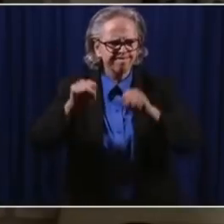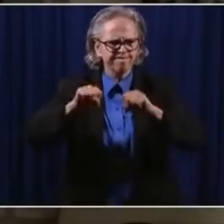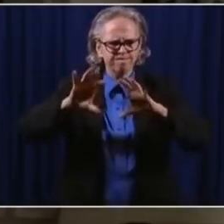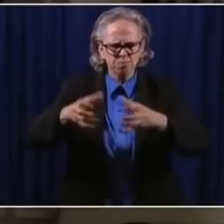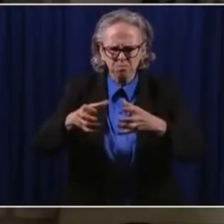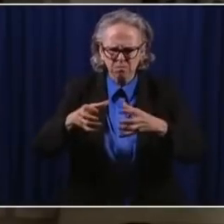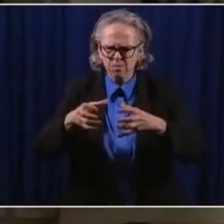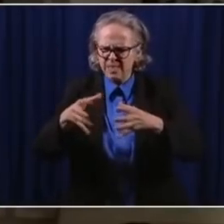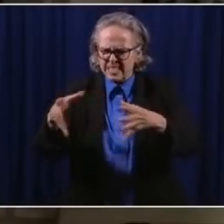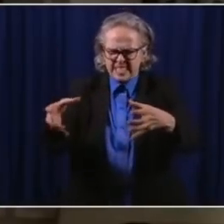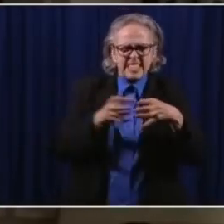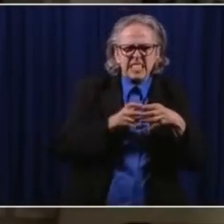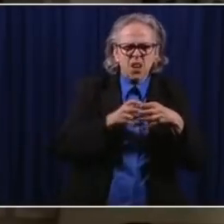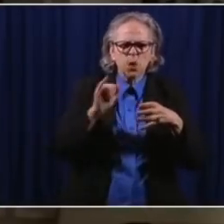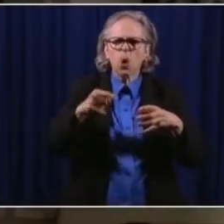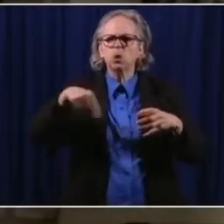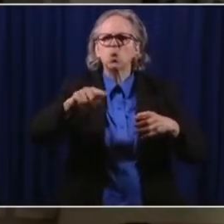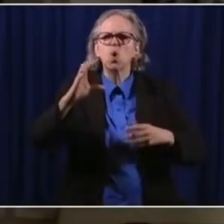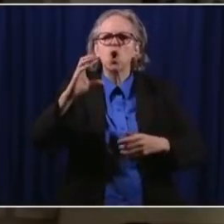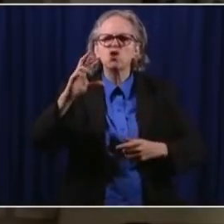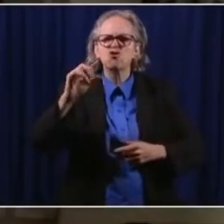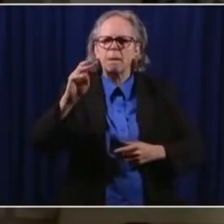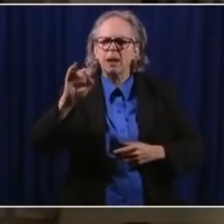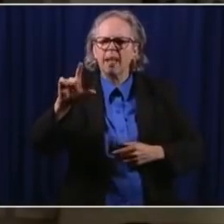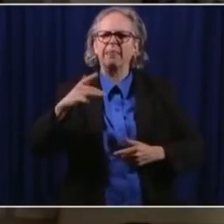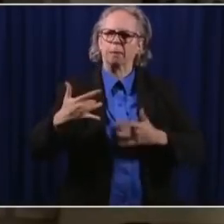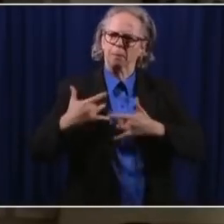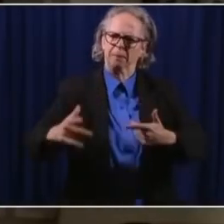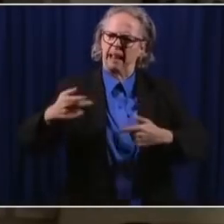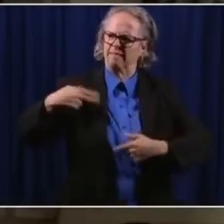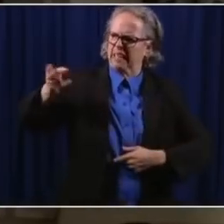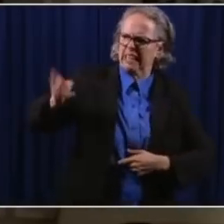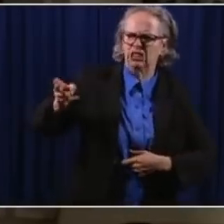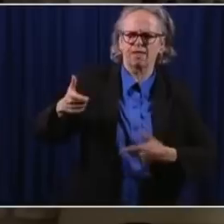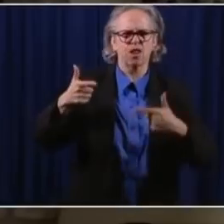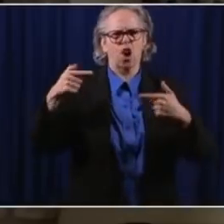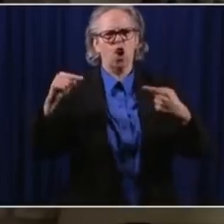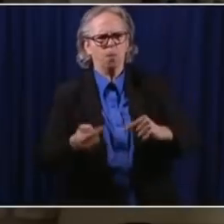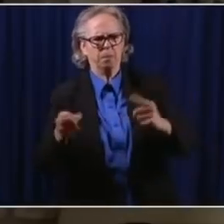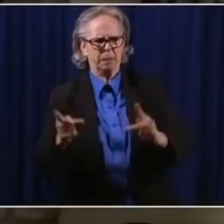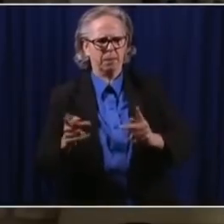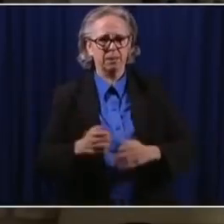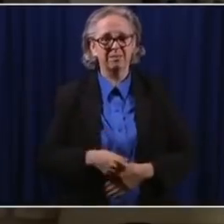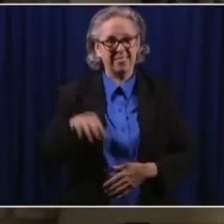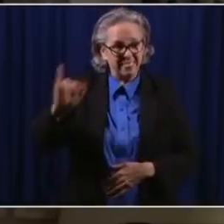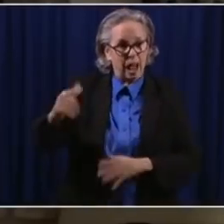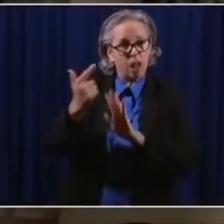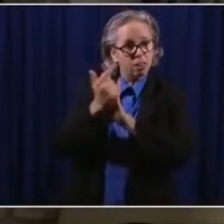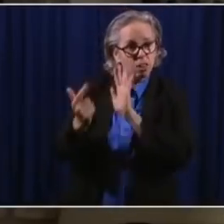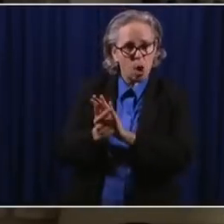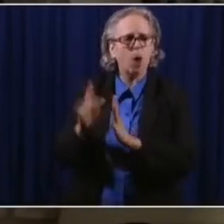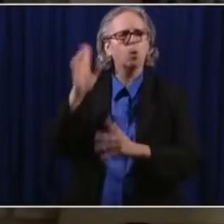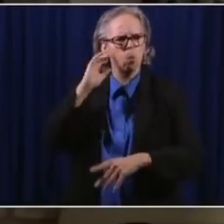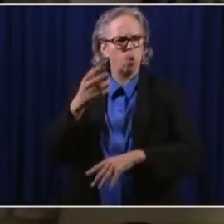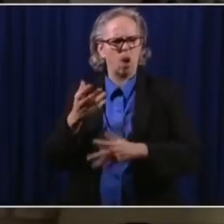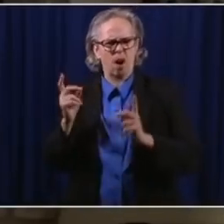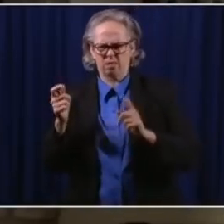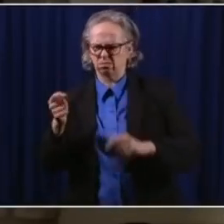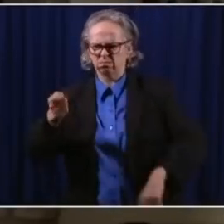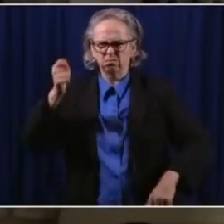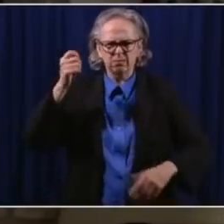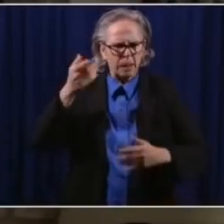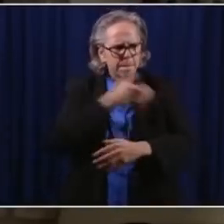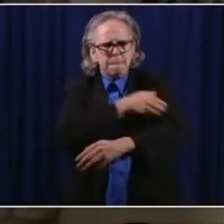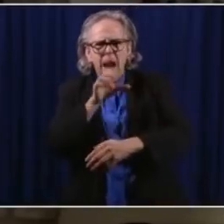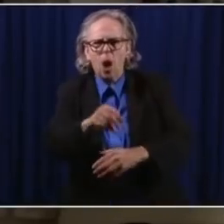others. Our legislation would give judges better ability to sentence these offenders to prison and get them off the